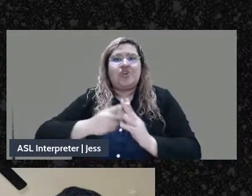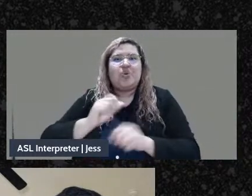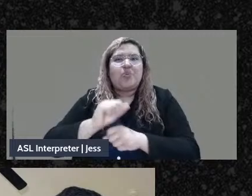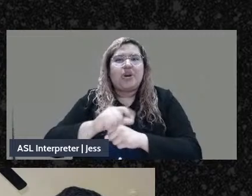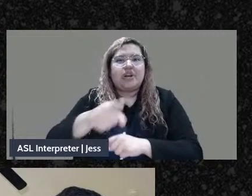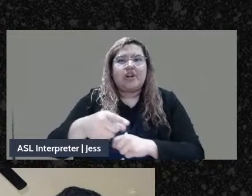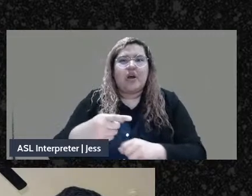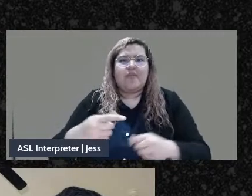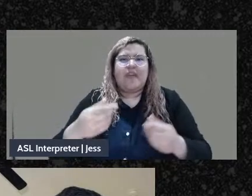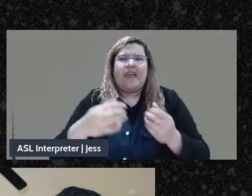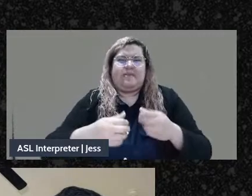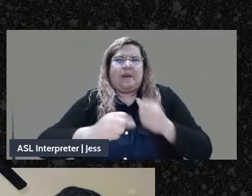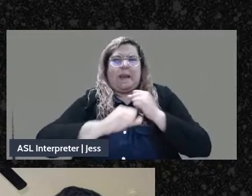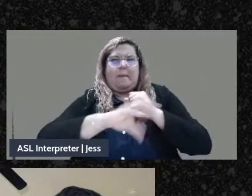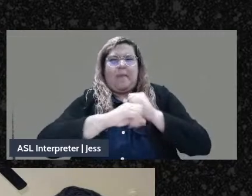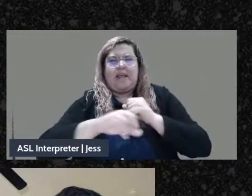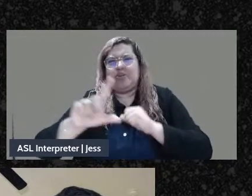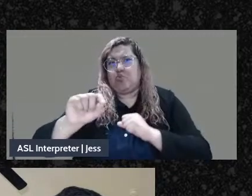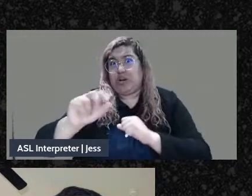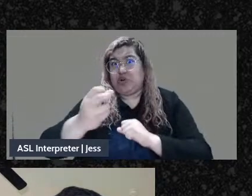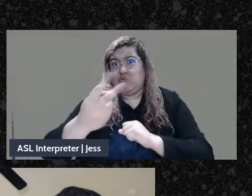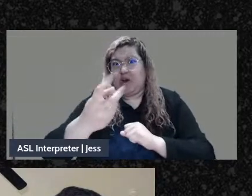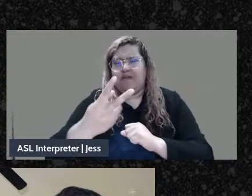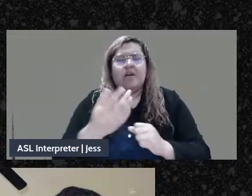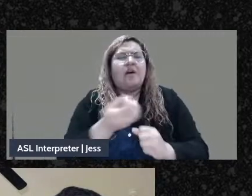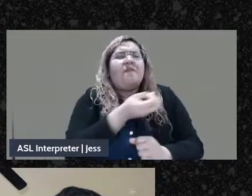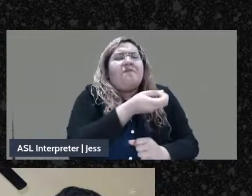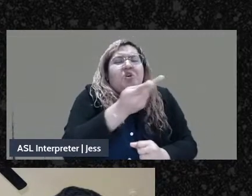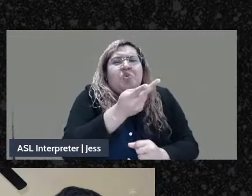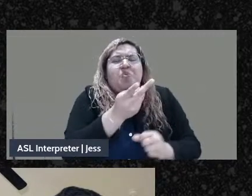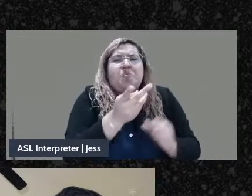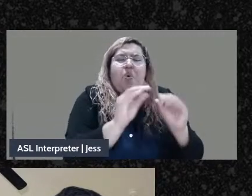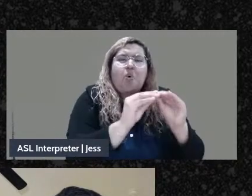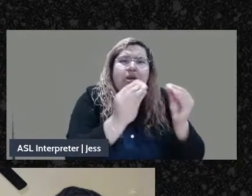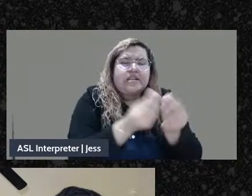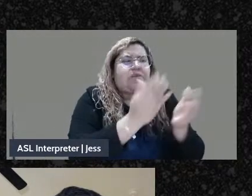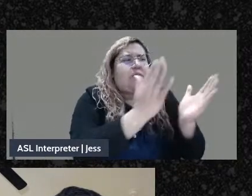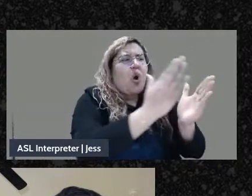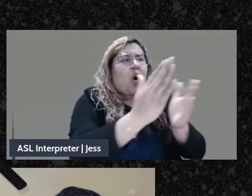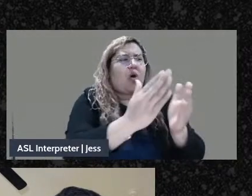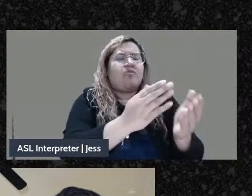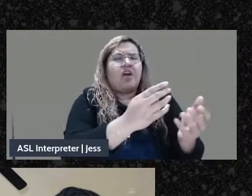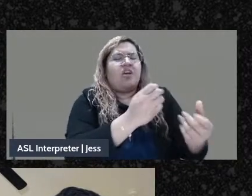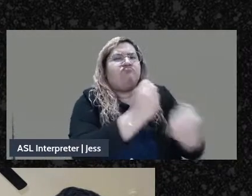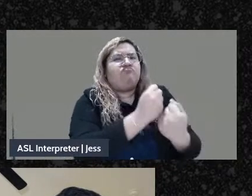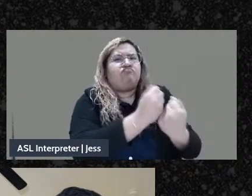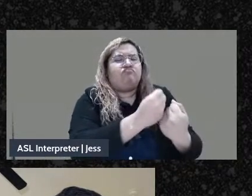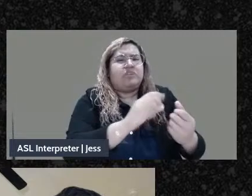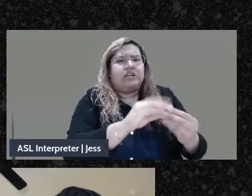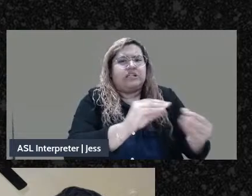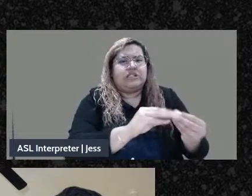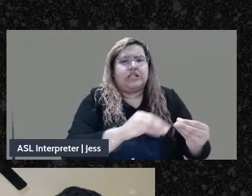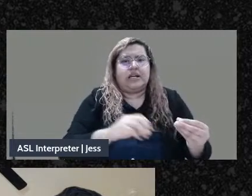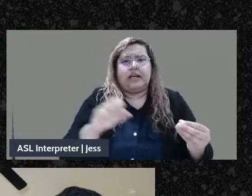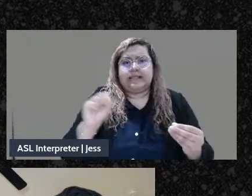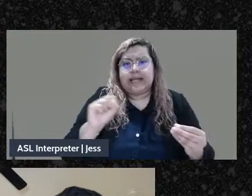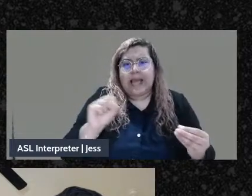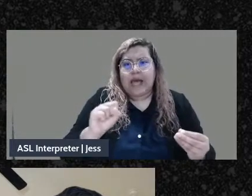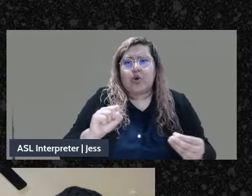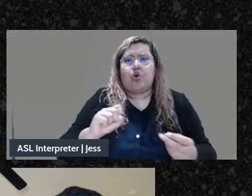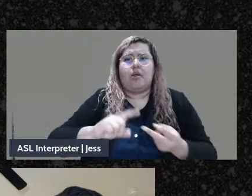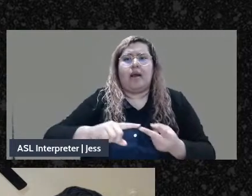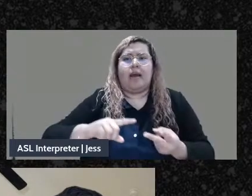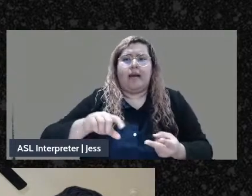had a very small group of organizations who were willing to sign on to the idea that Seattle and King County, where we live, could have